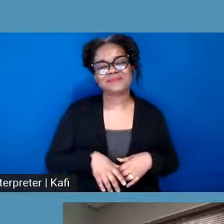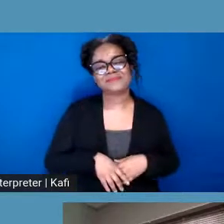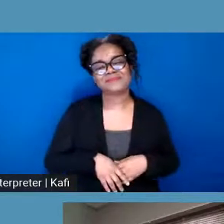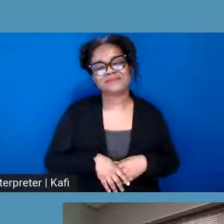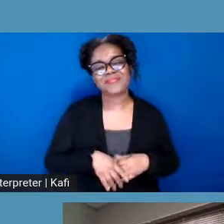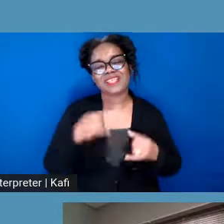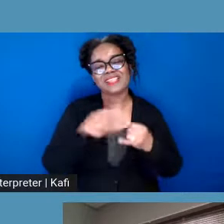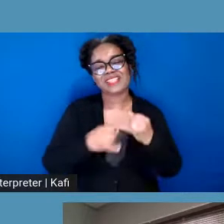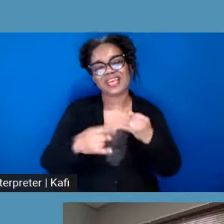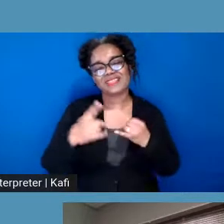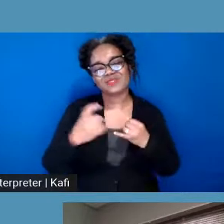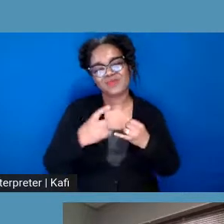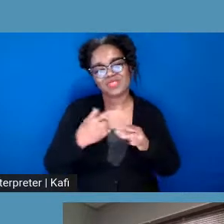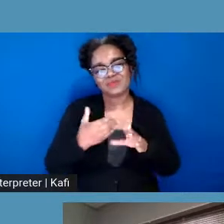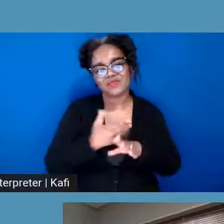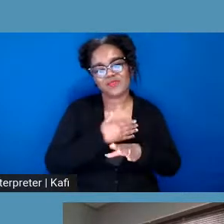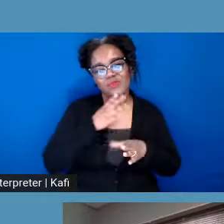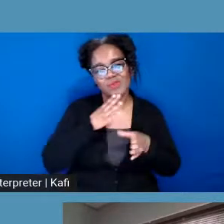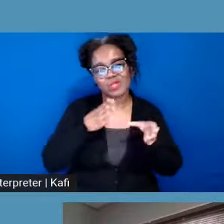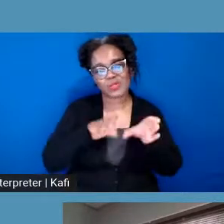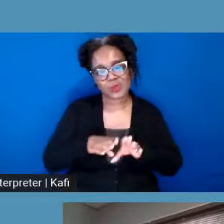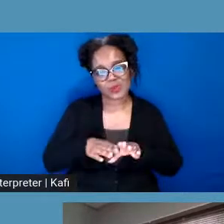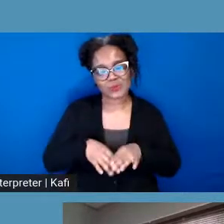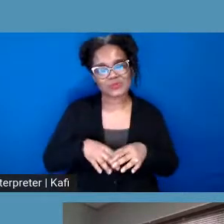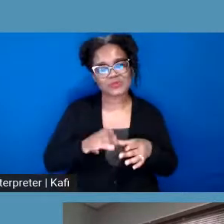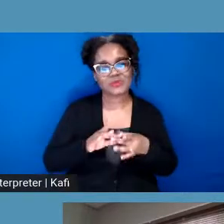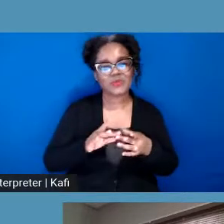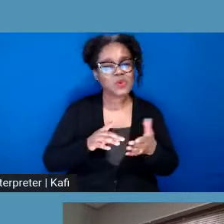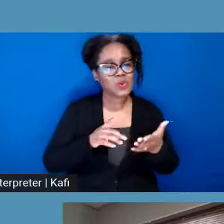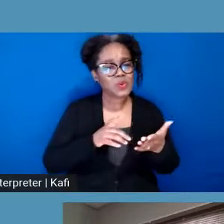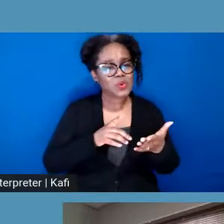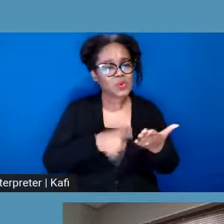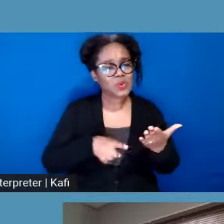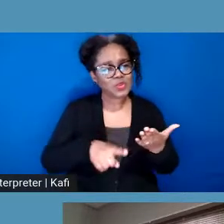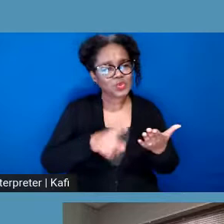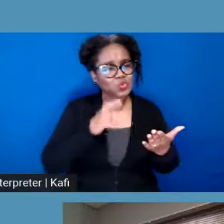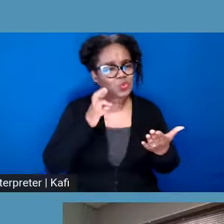do you wish you would have known before you jumped into a project like this?